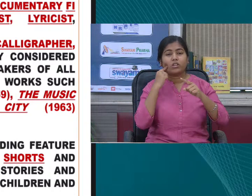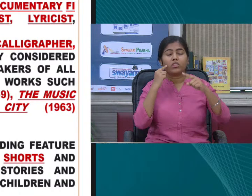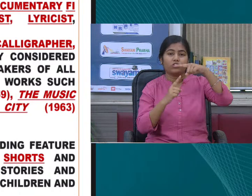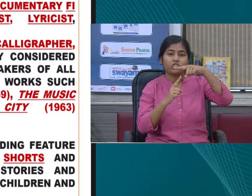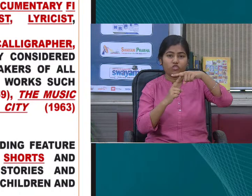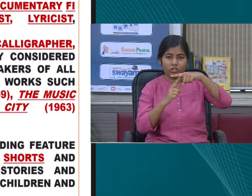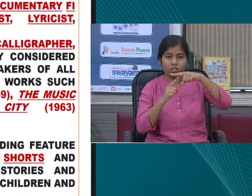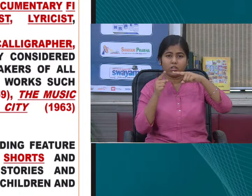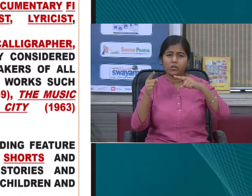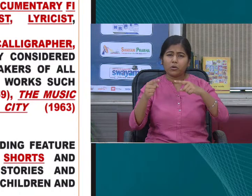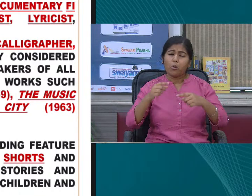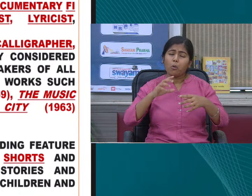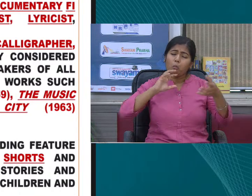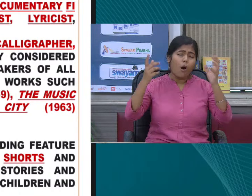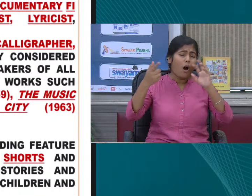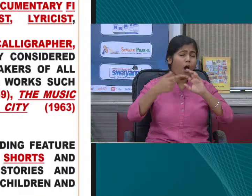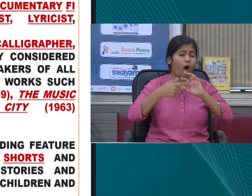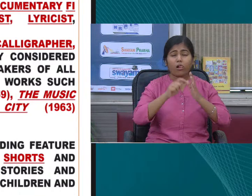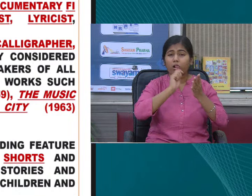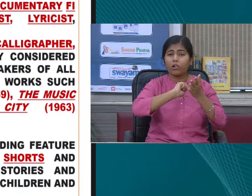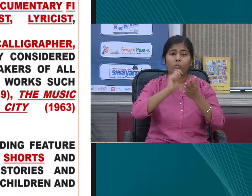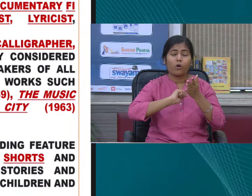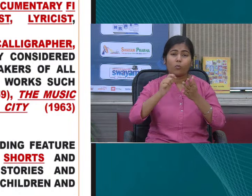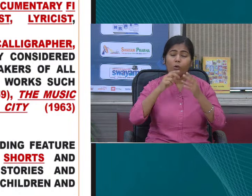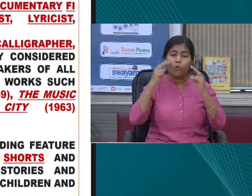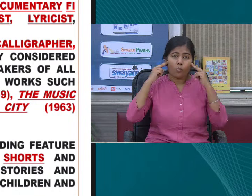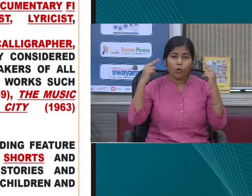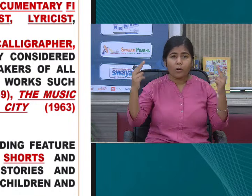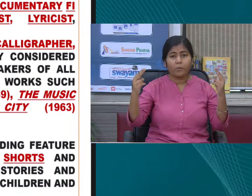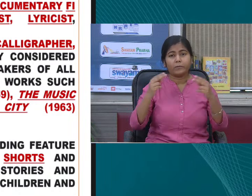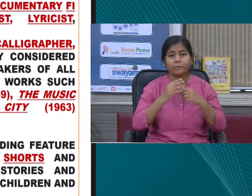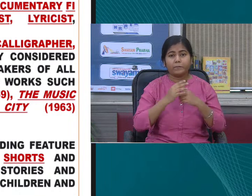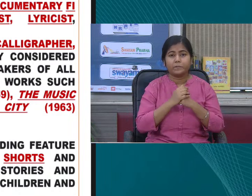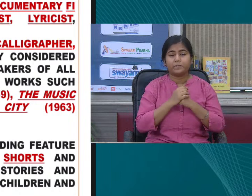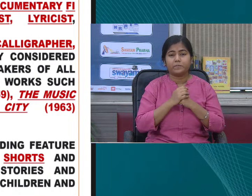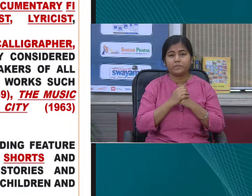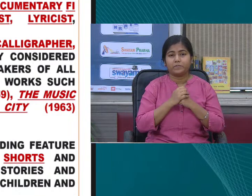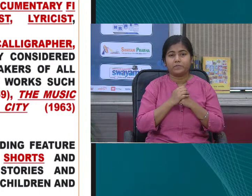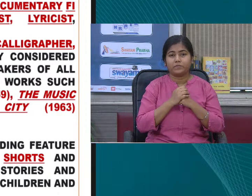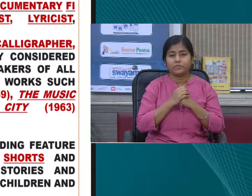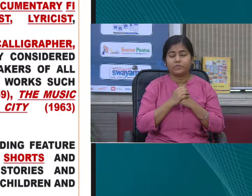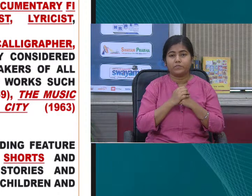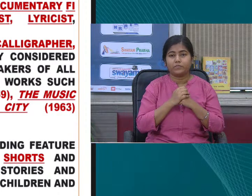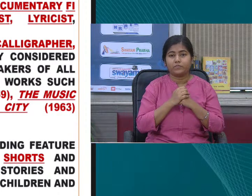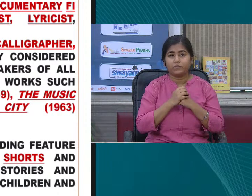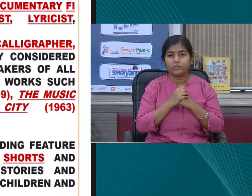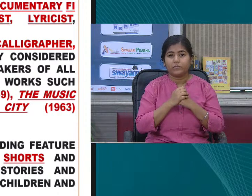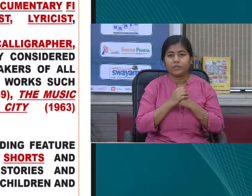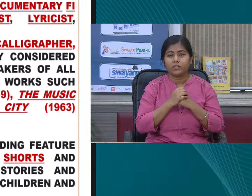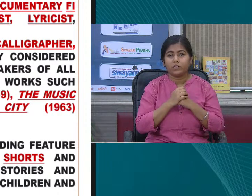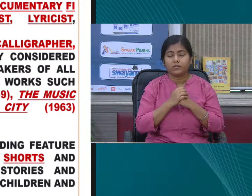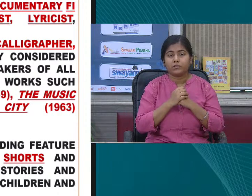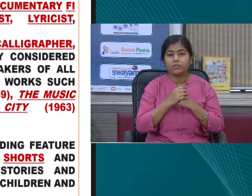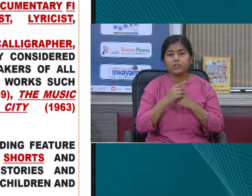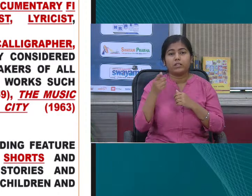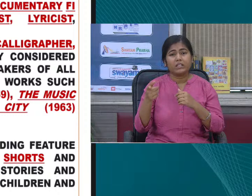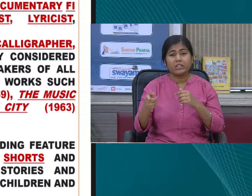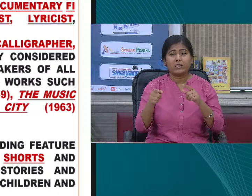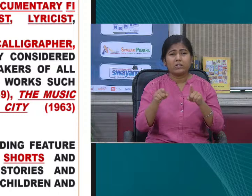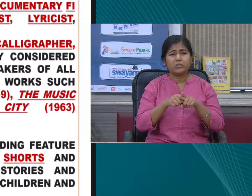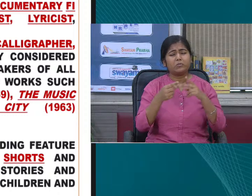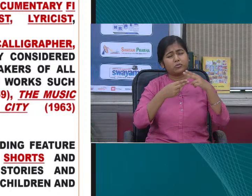world-known screenwriter, a filmmaker, and author. He is an illustrator, a